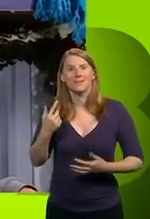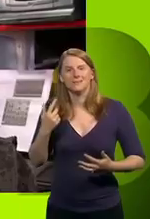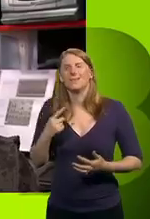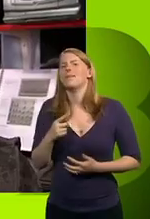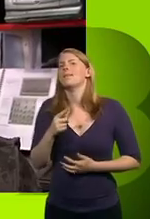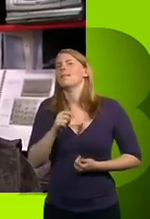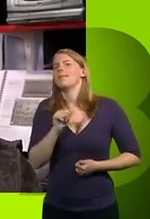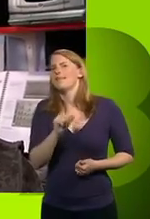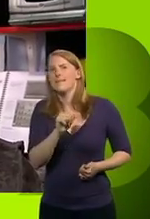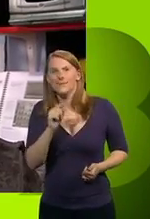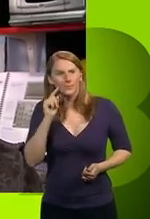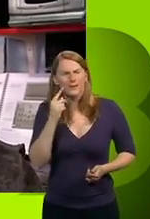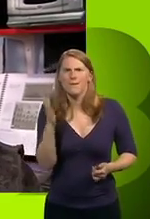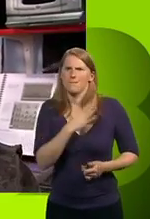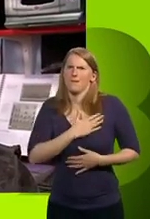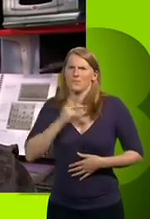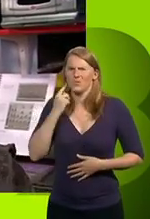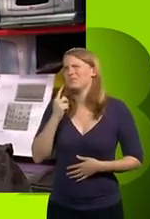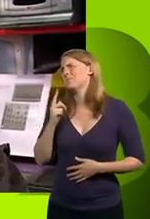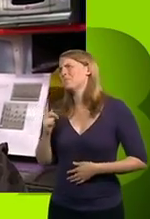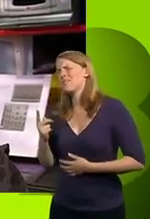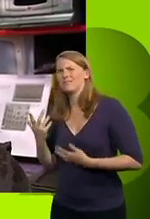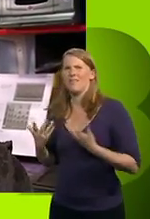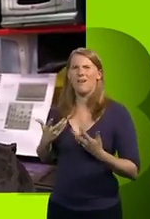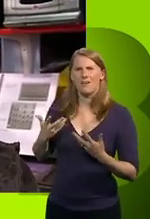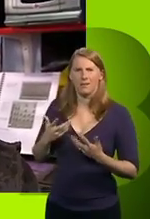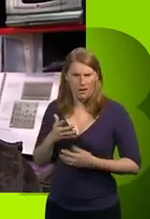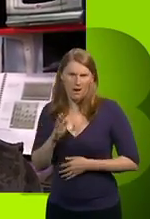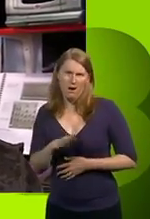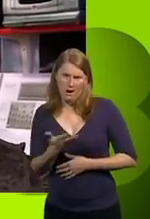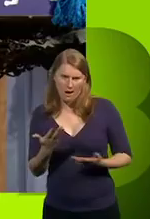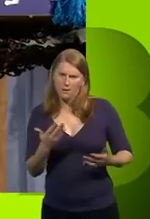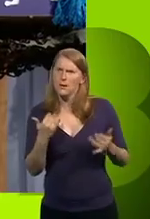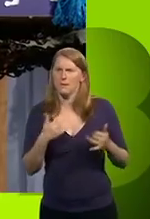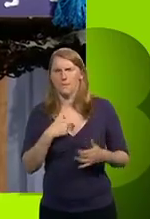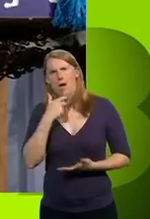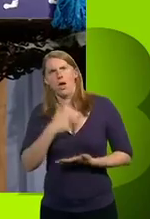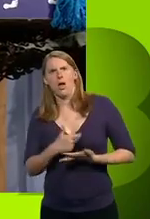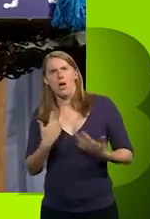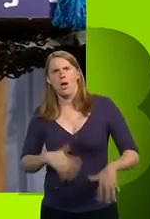know, sometimes I amaze even myself. Air. What do you like?